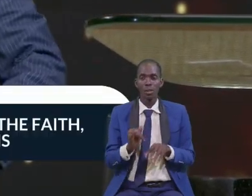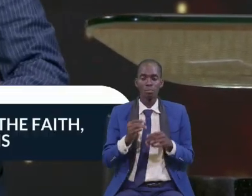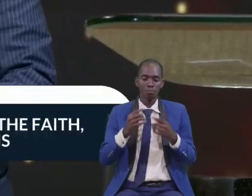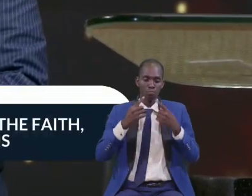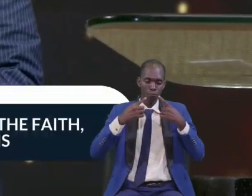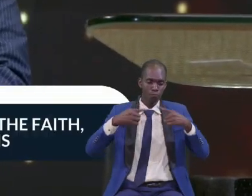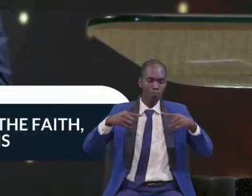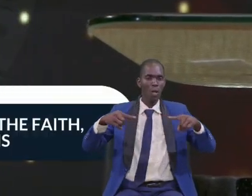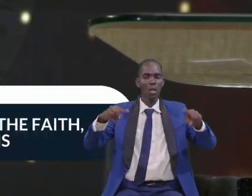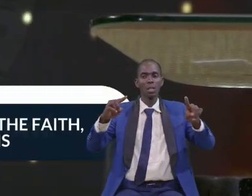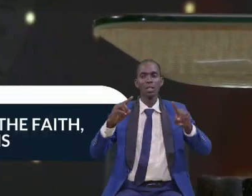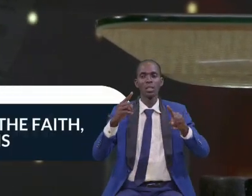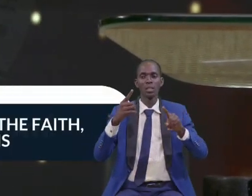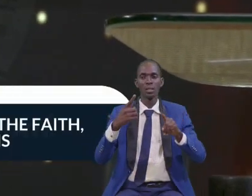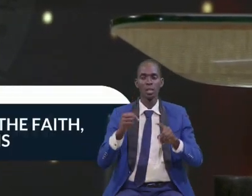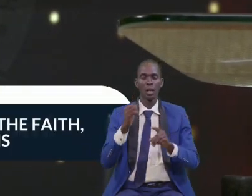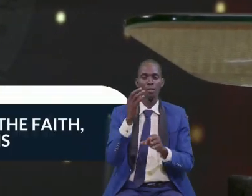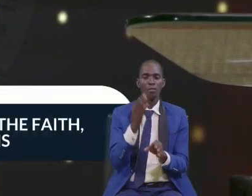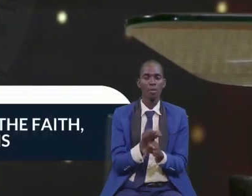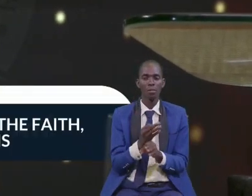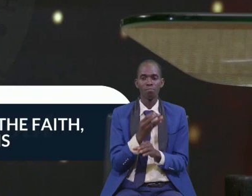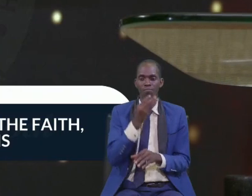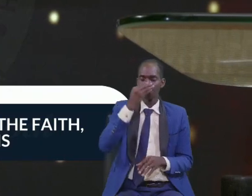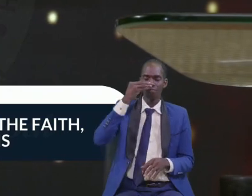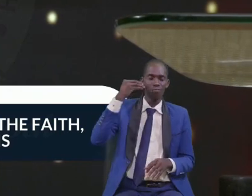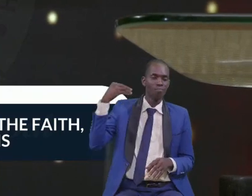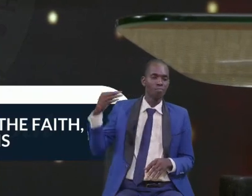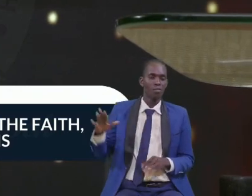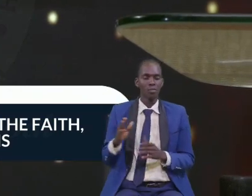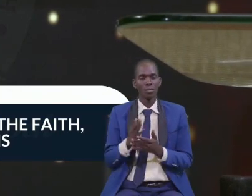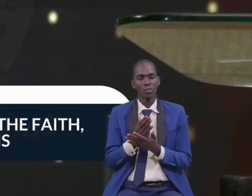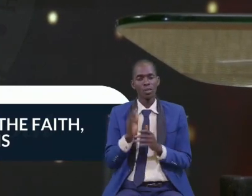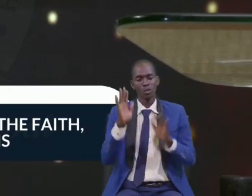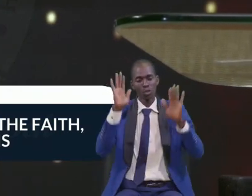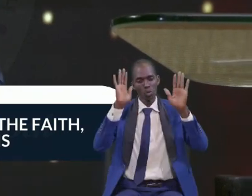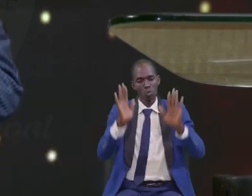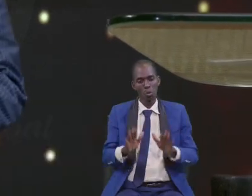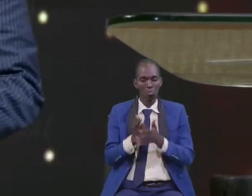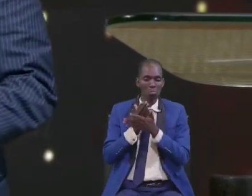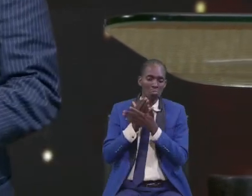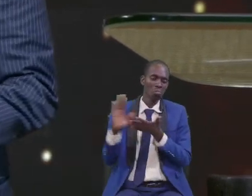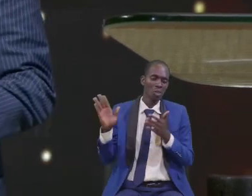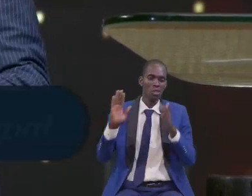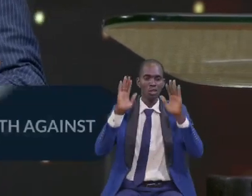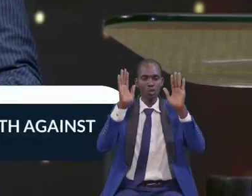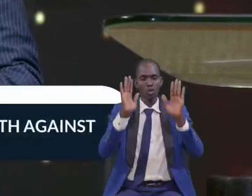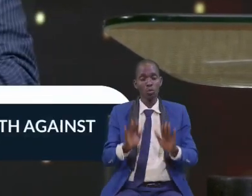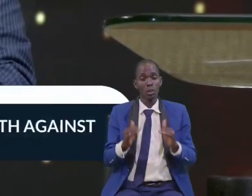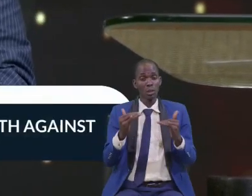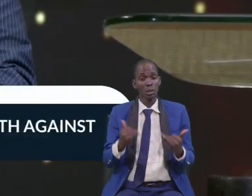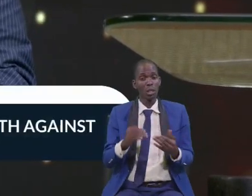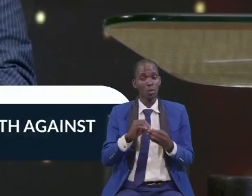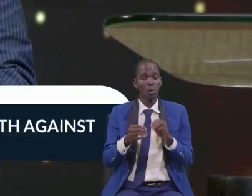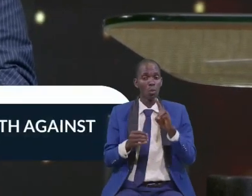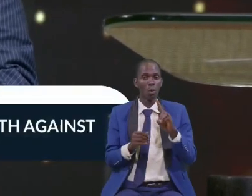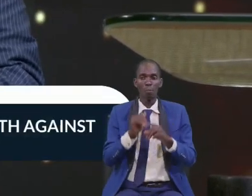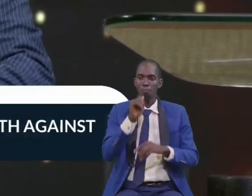faith, despising tribulations. Look at number one. Number one, patiently,